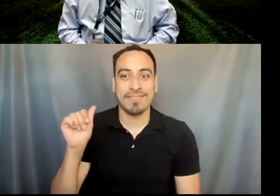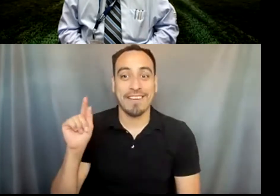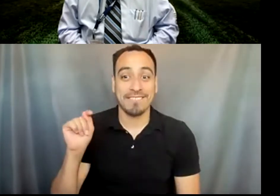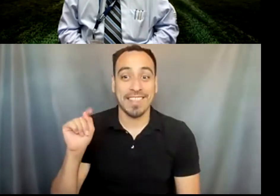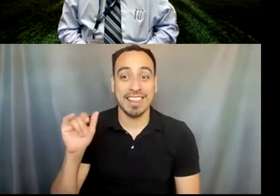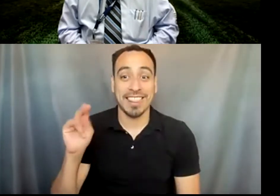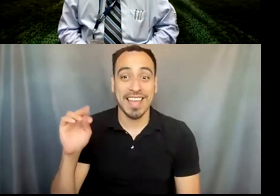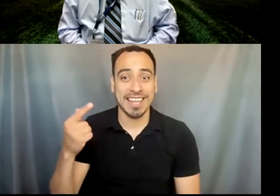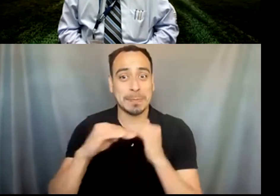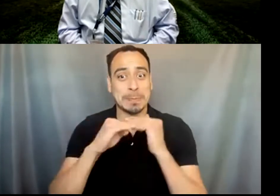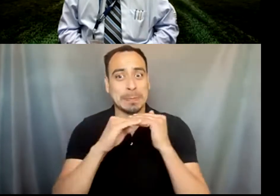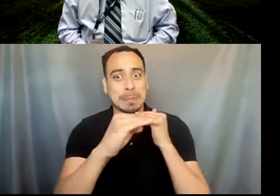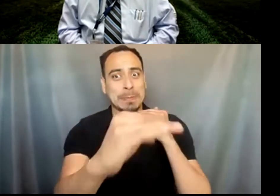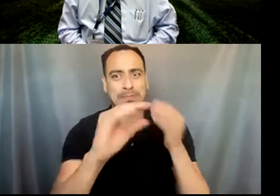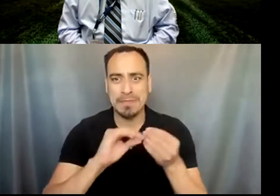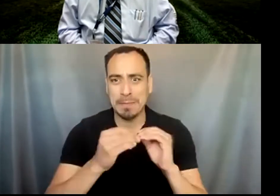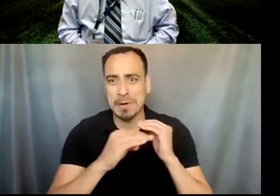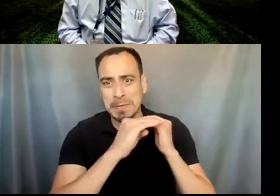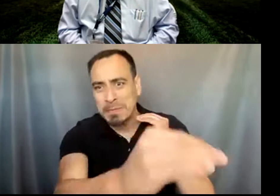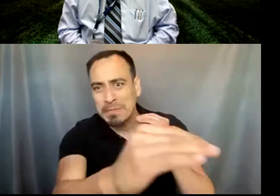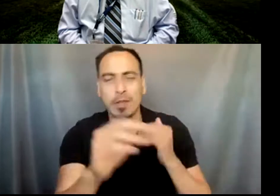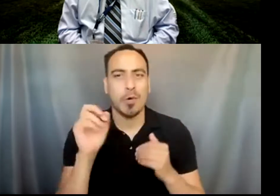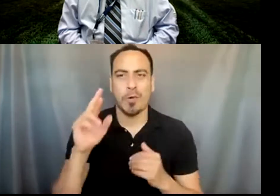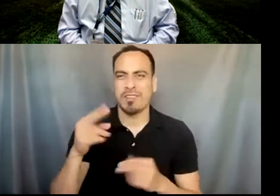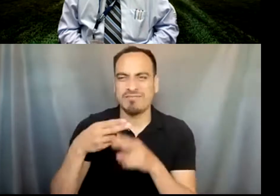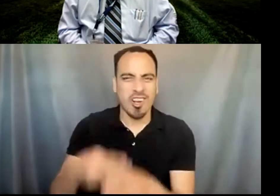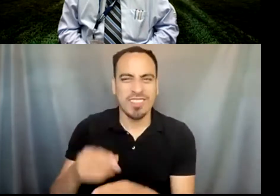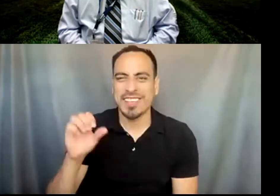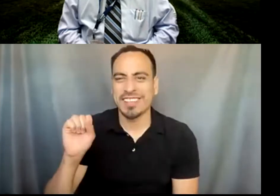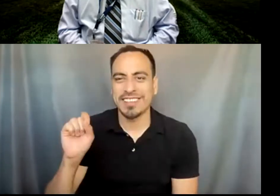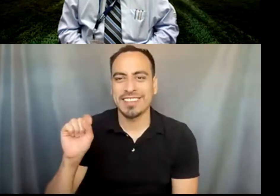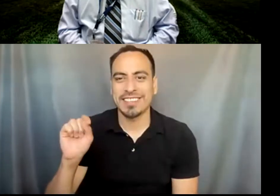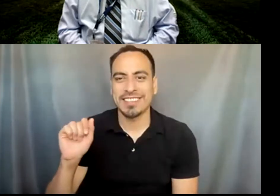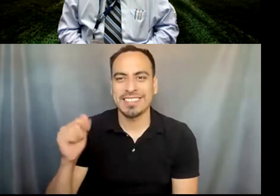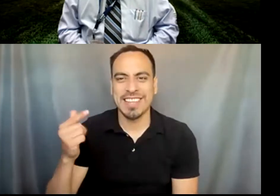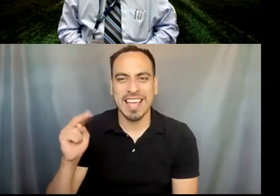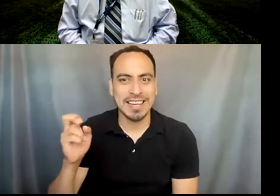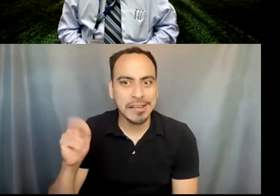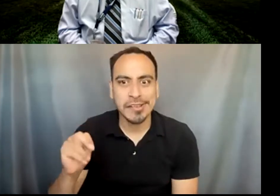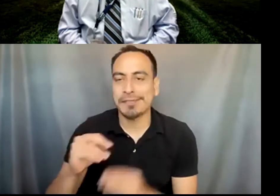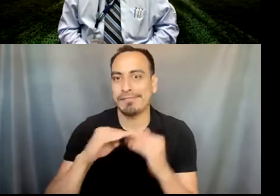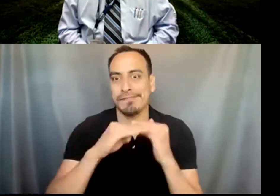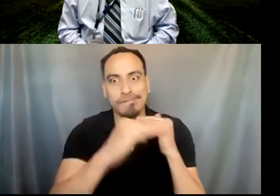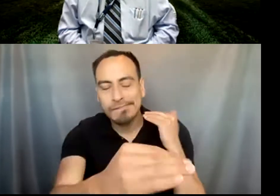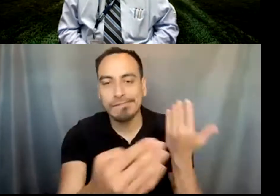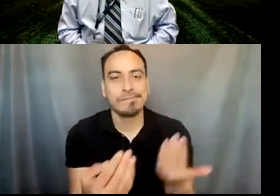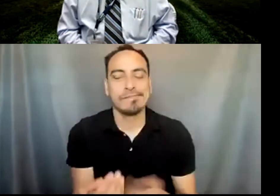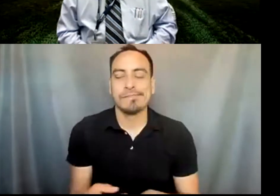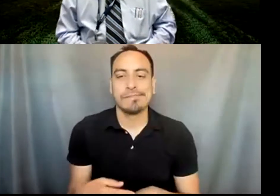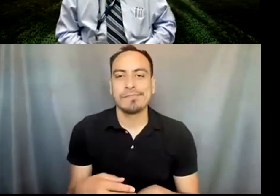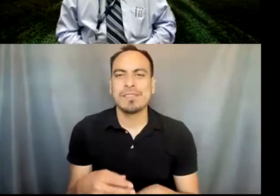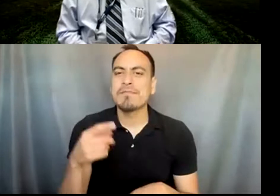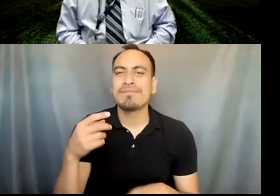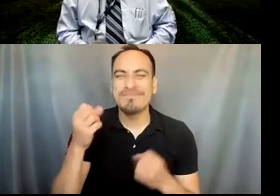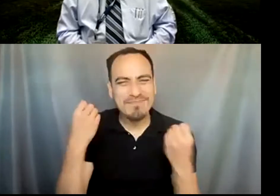or stagnation or plateauing, I think it's multiple factors. And in looking